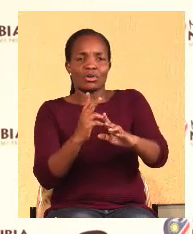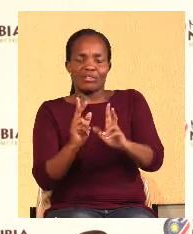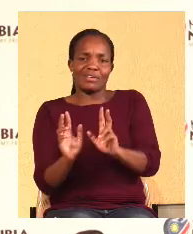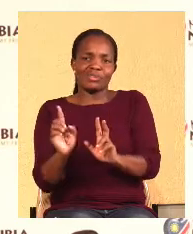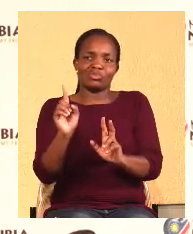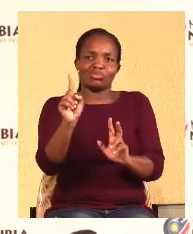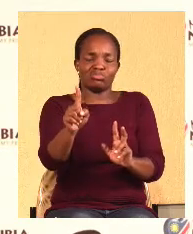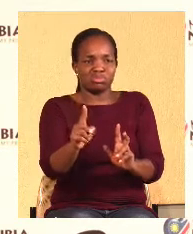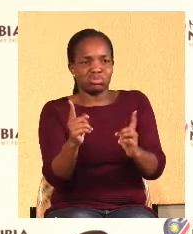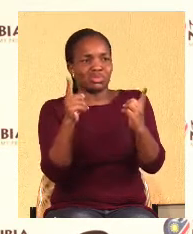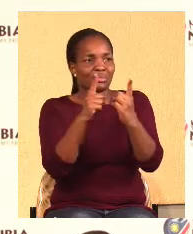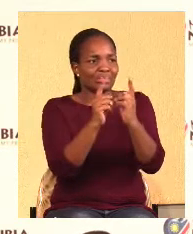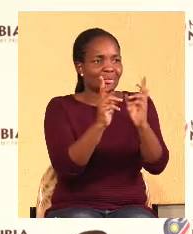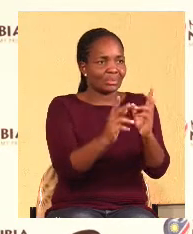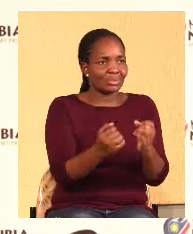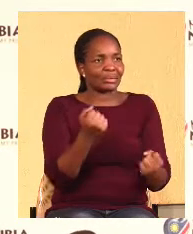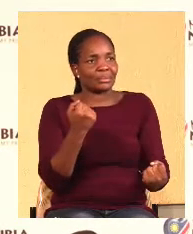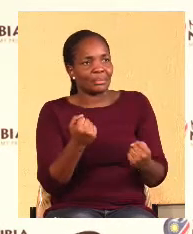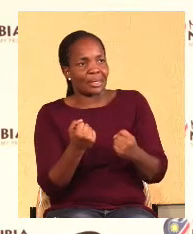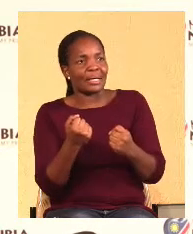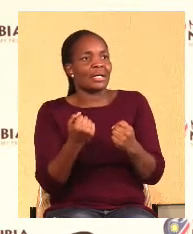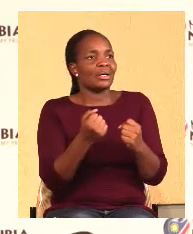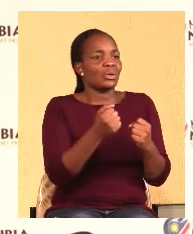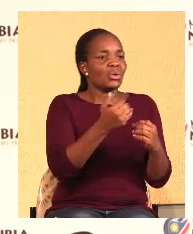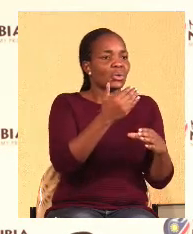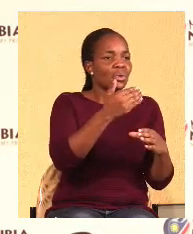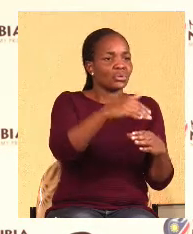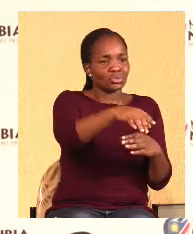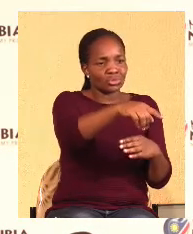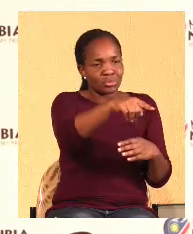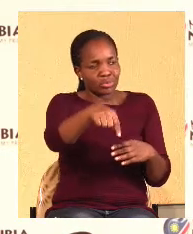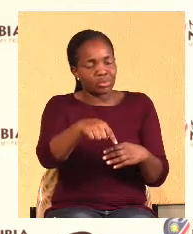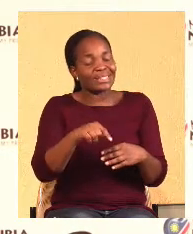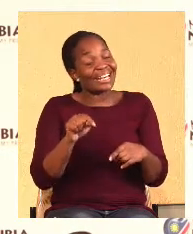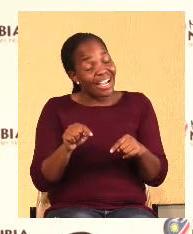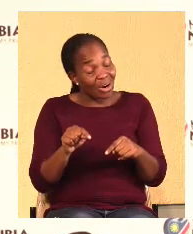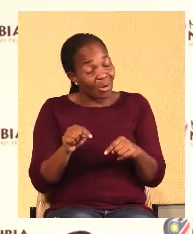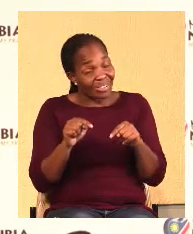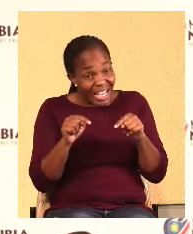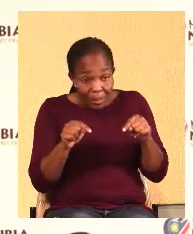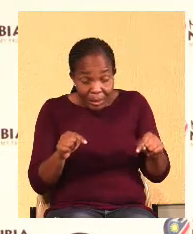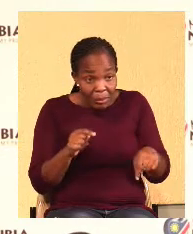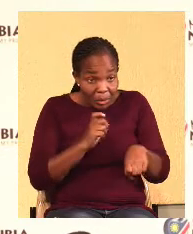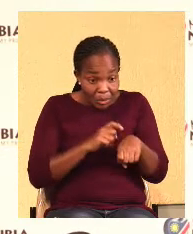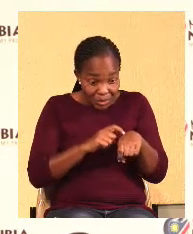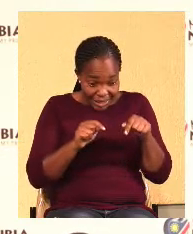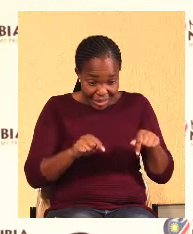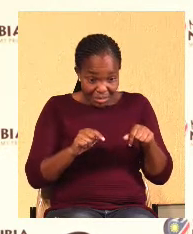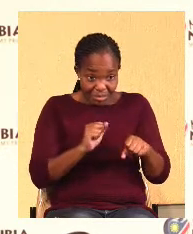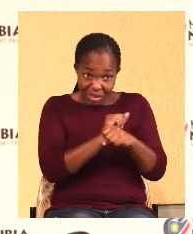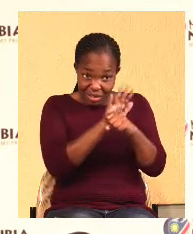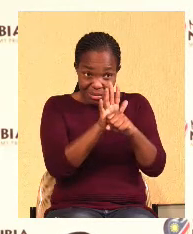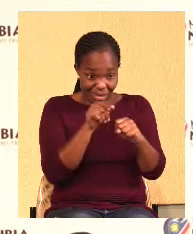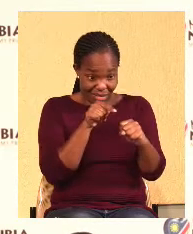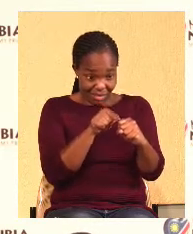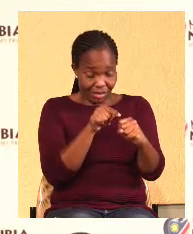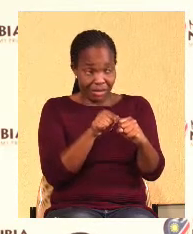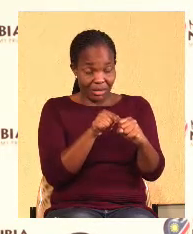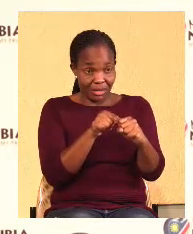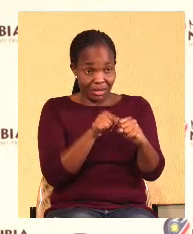in big numbers to either jog or to hike. So we want to tell people that, look, since there is this situation that we are faced